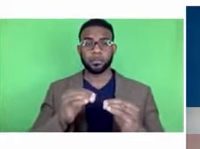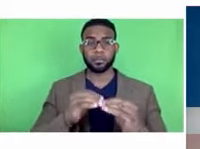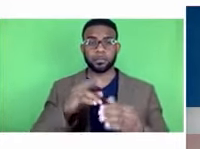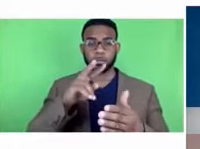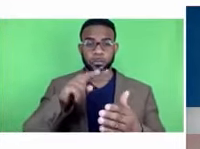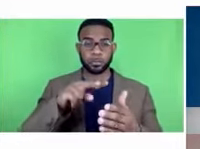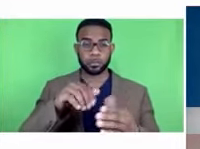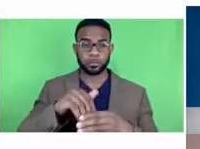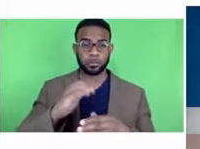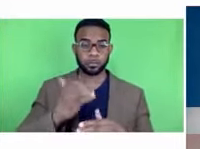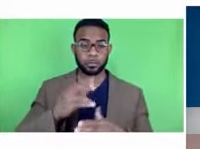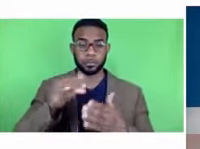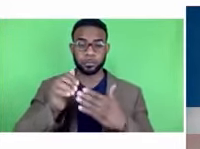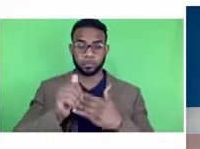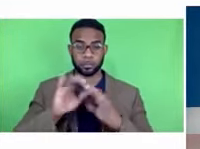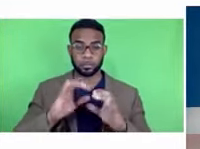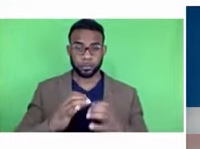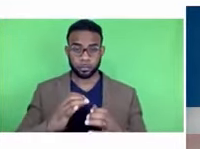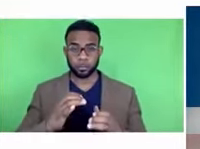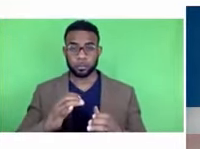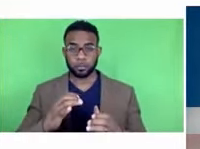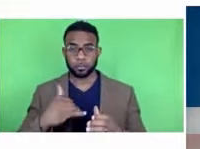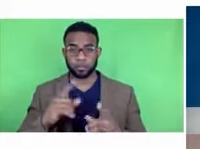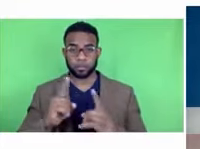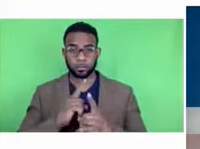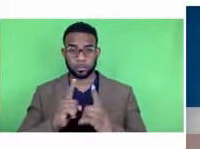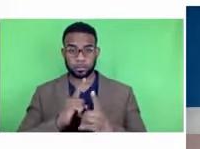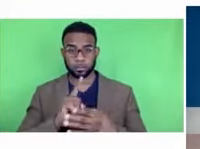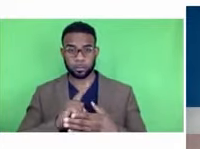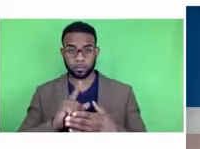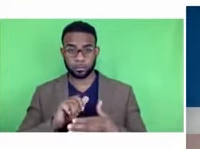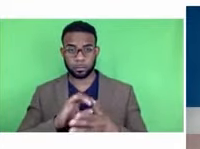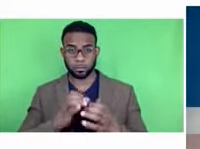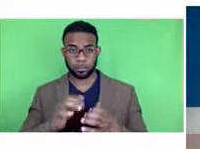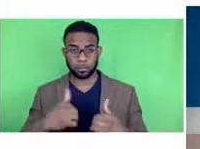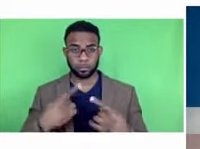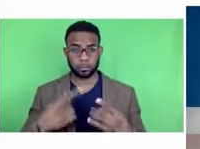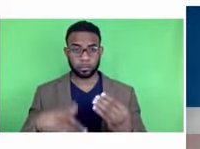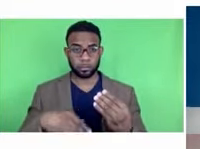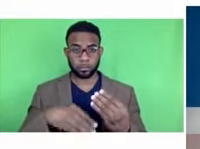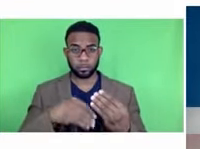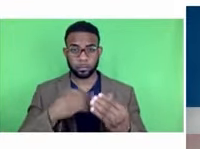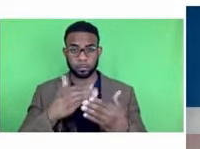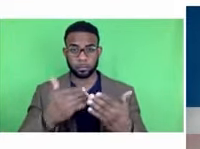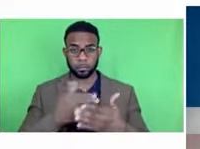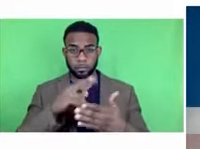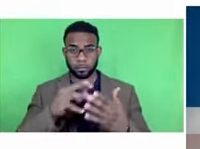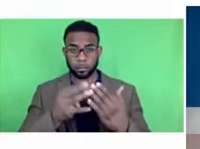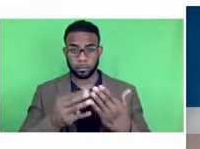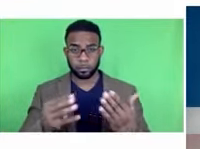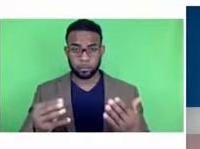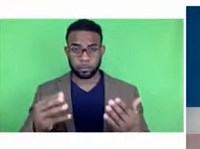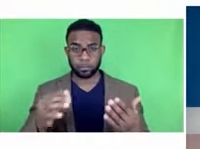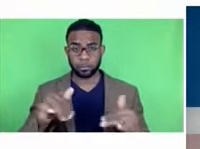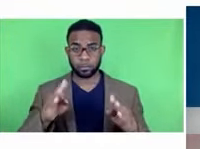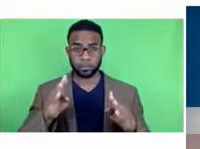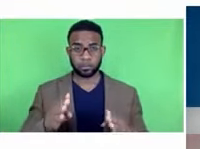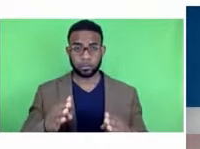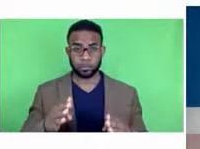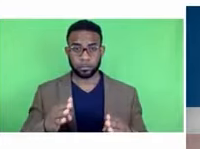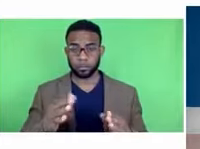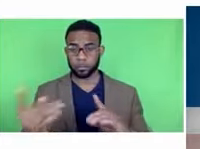our leadership group. So we meet weekly with these groups, and we've been adding some new reading material. And this person approached